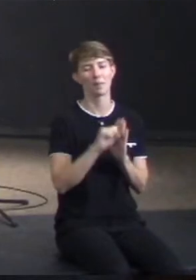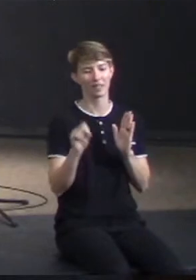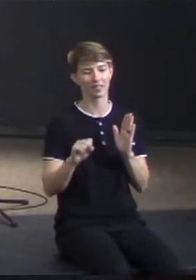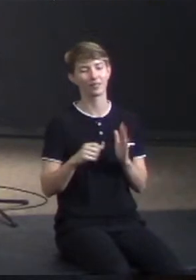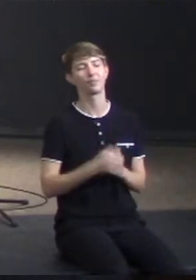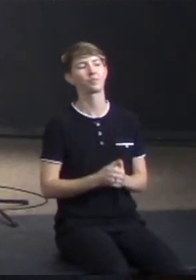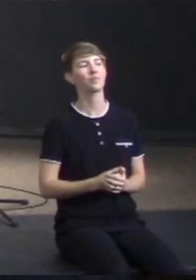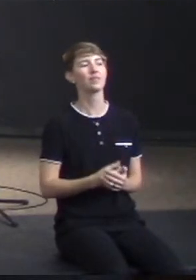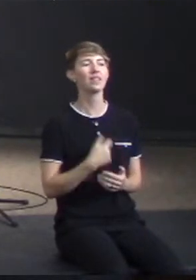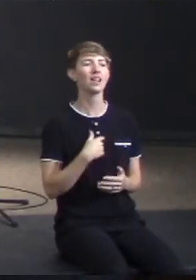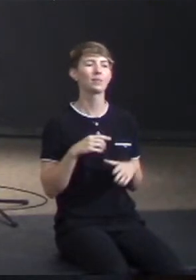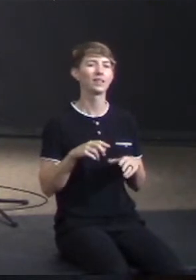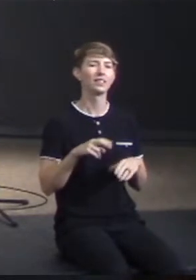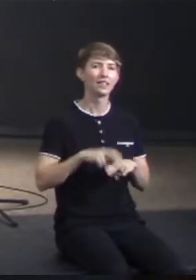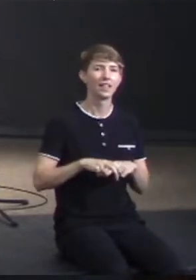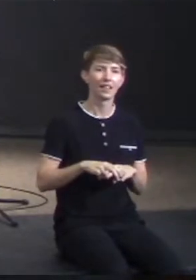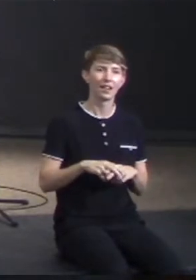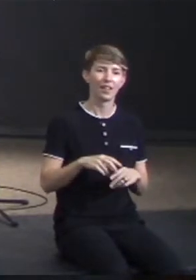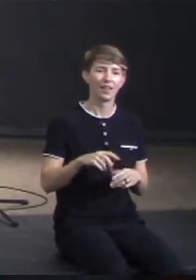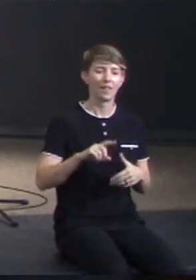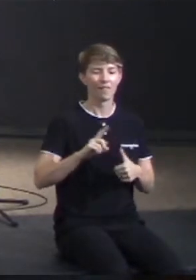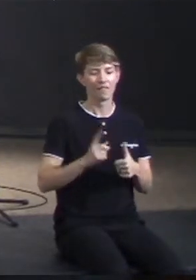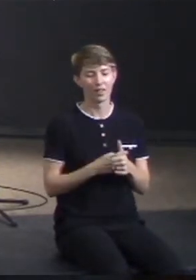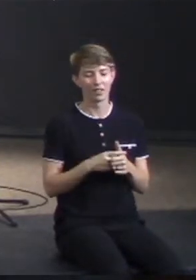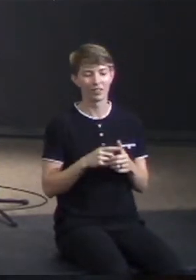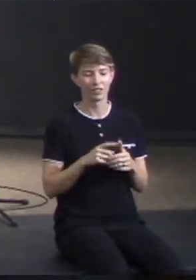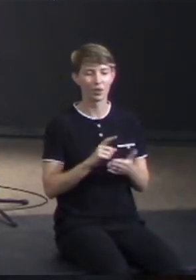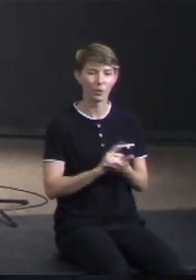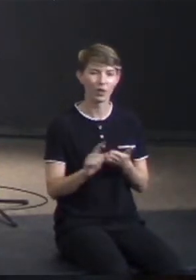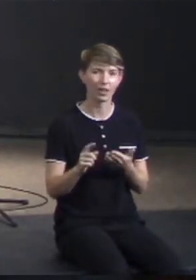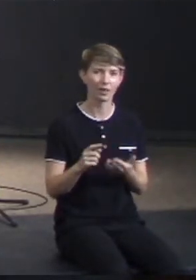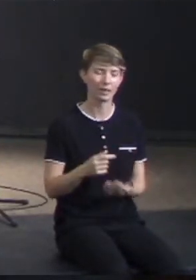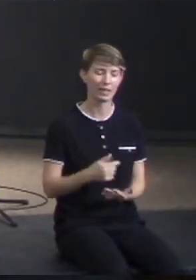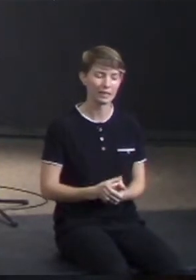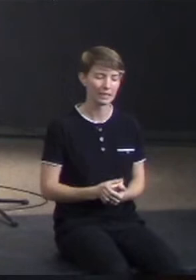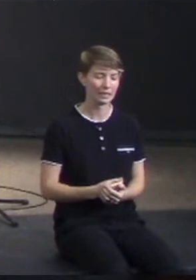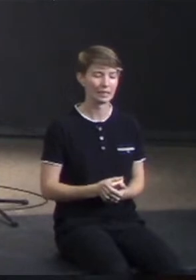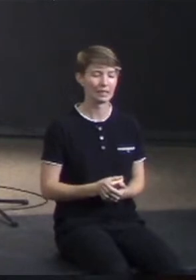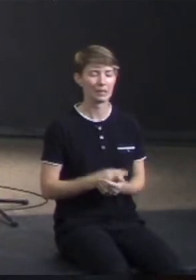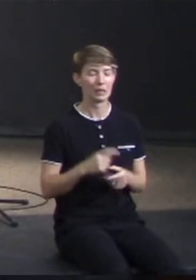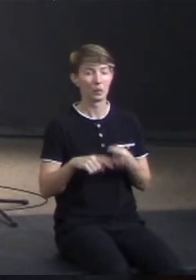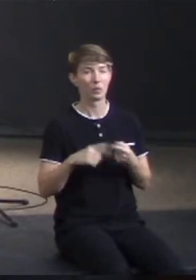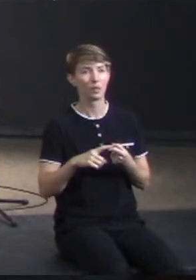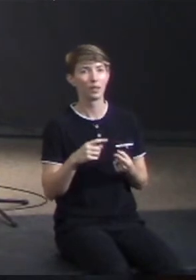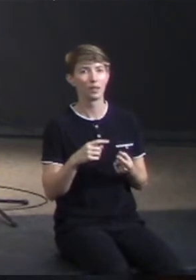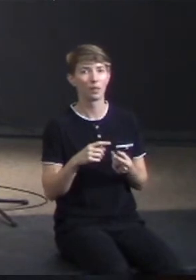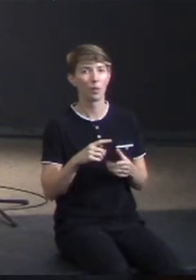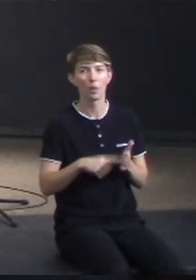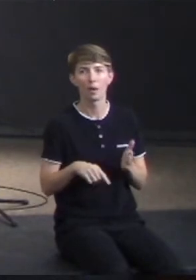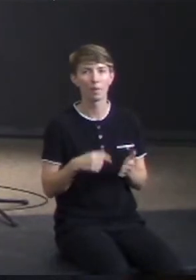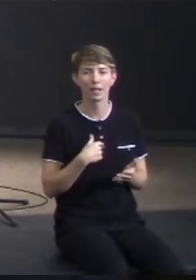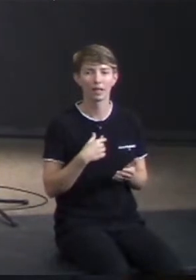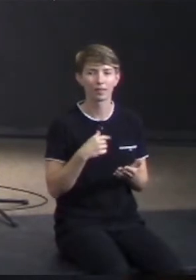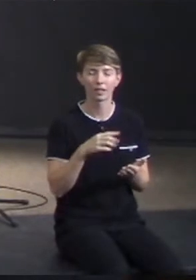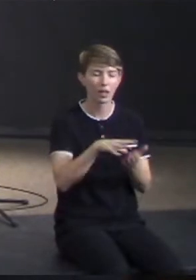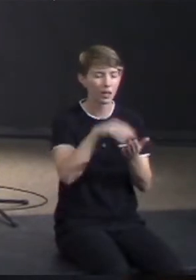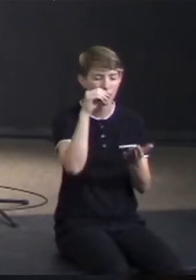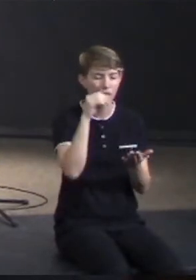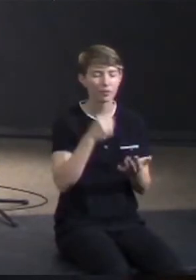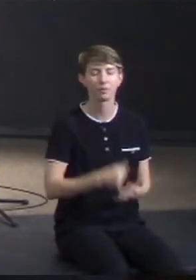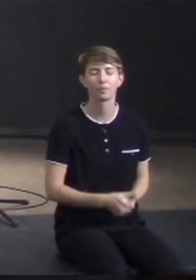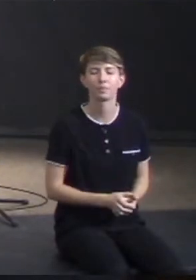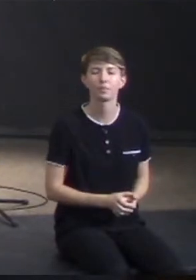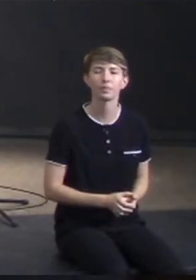I'm sitting there the first week and I'm like, great, you know? Lord, what am I gonna learn in this class? And then